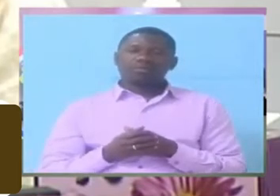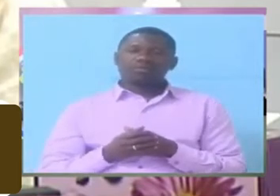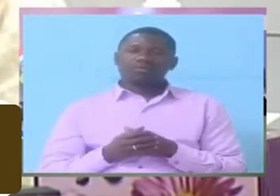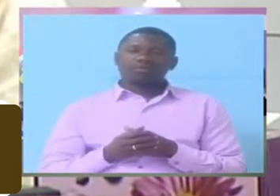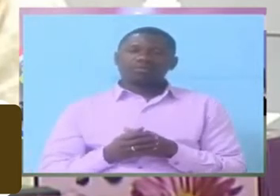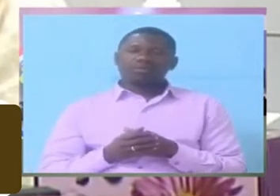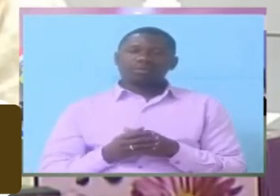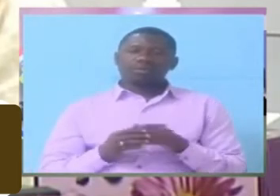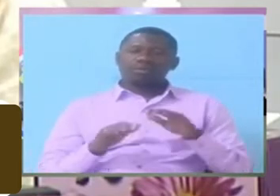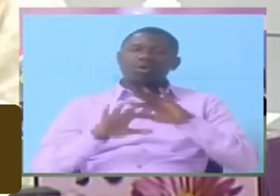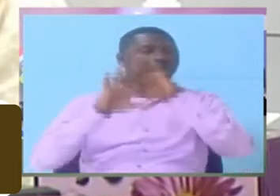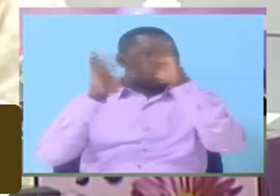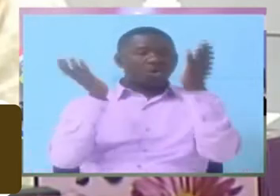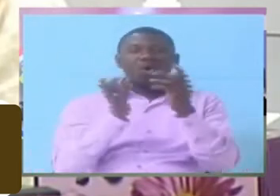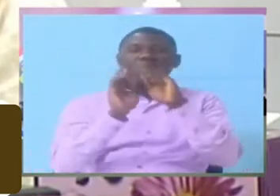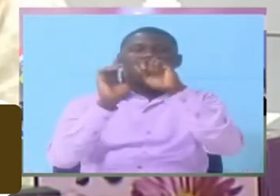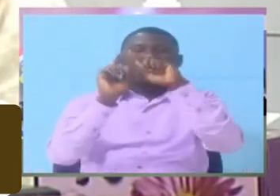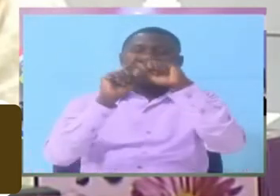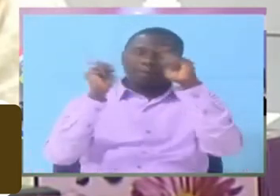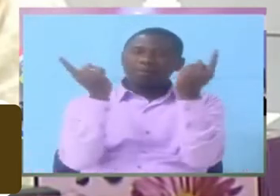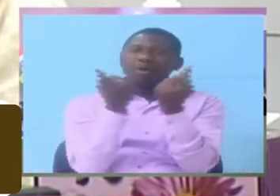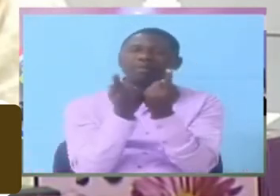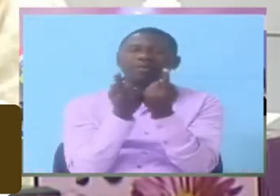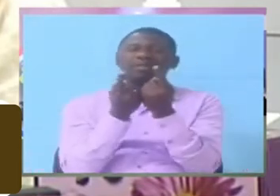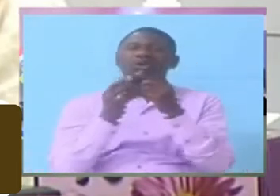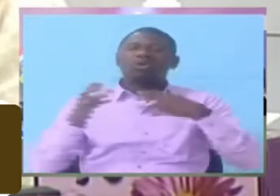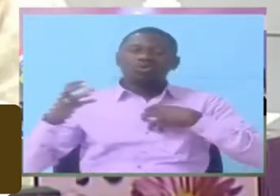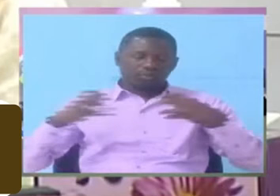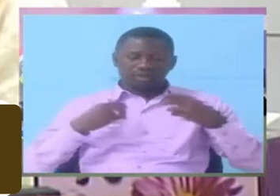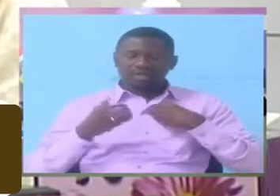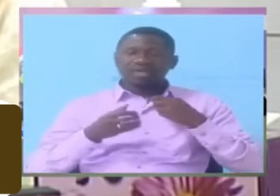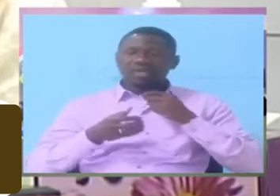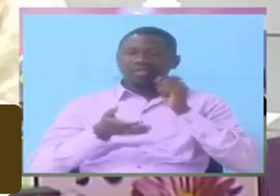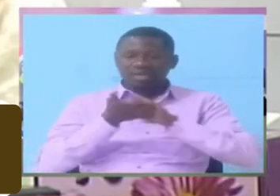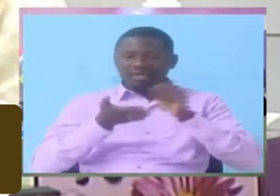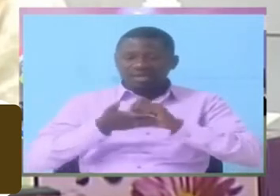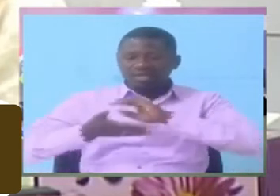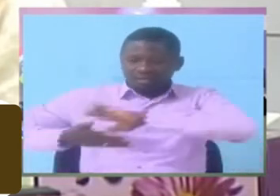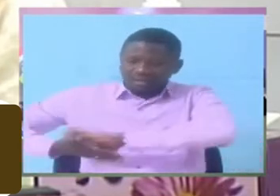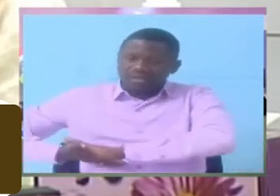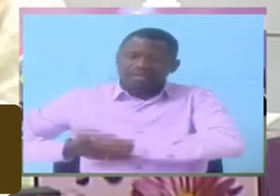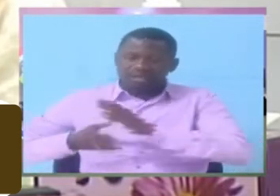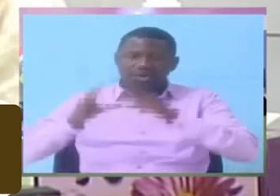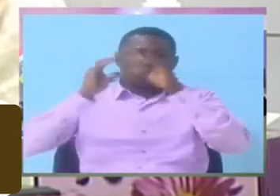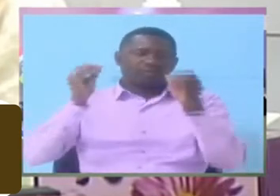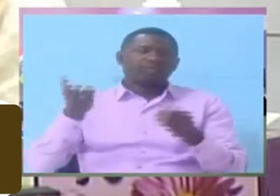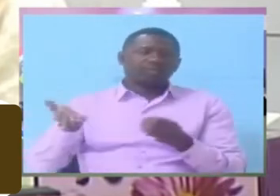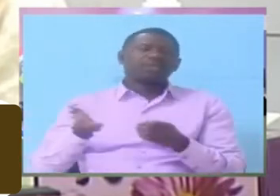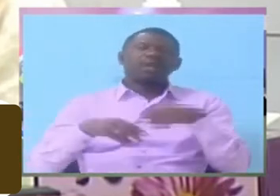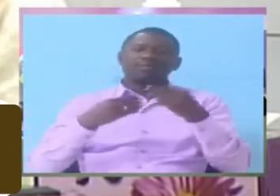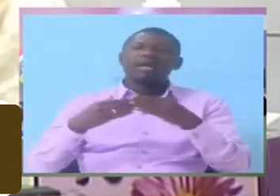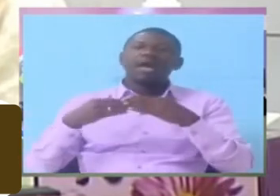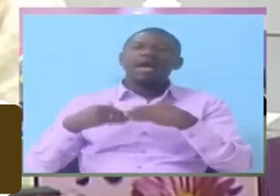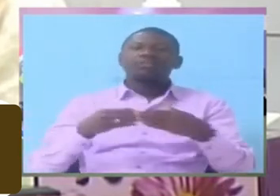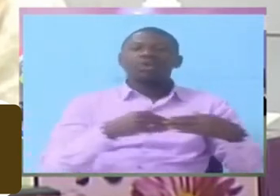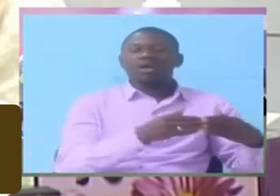that office. Jama mol la wasi dalu be ka safe wo office oldo. And then actions taken. Andung kana kule fanambulan